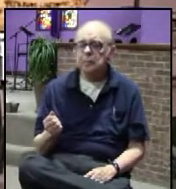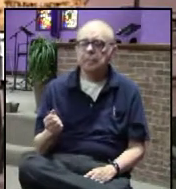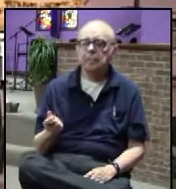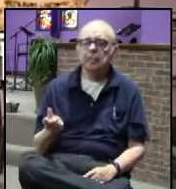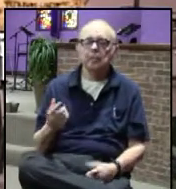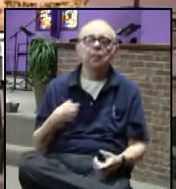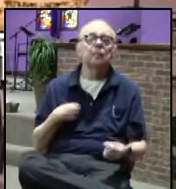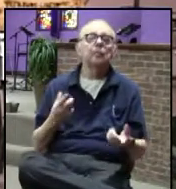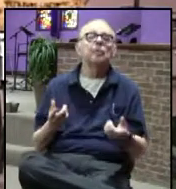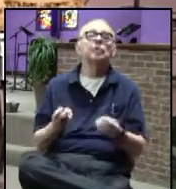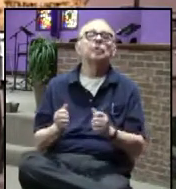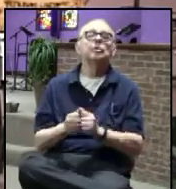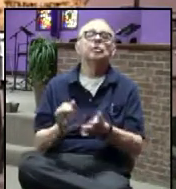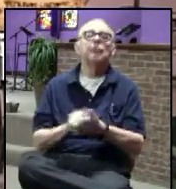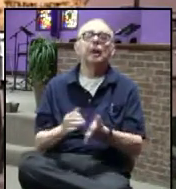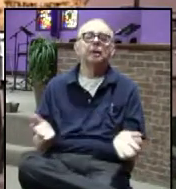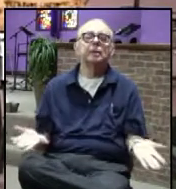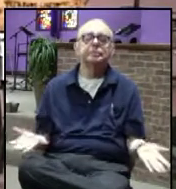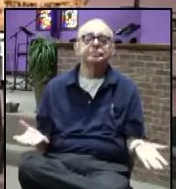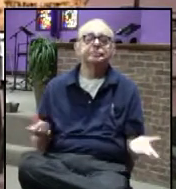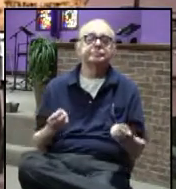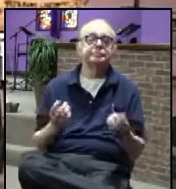What do you do with it?